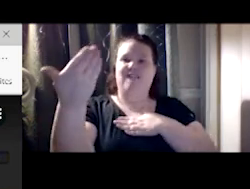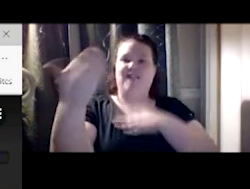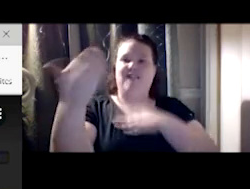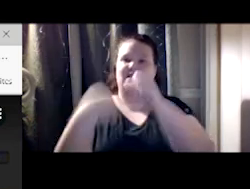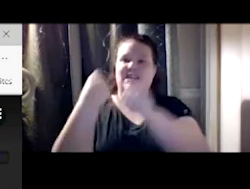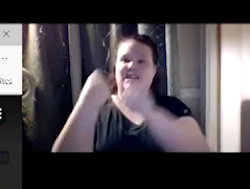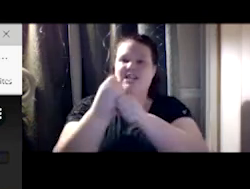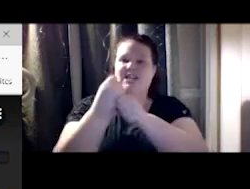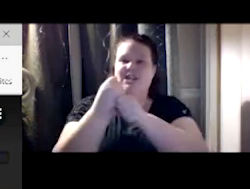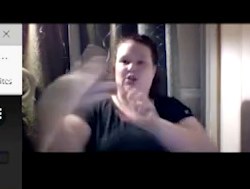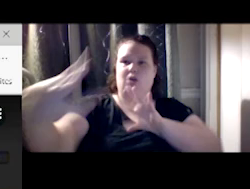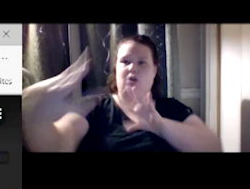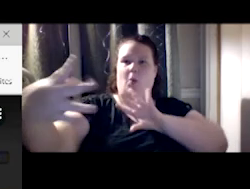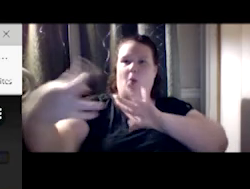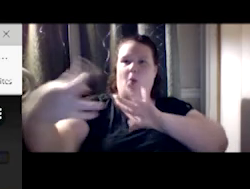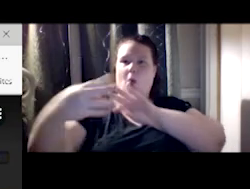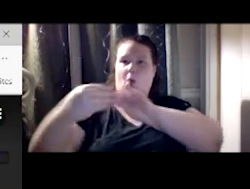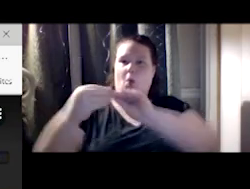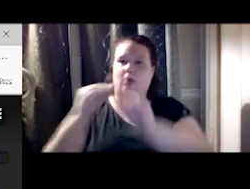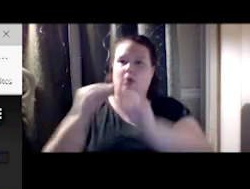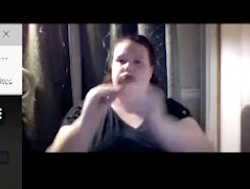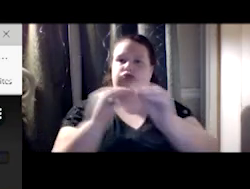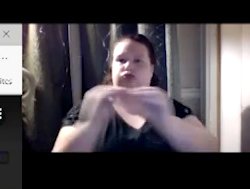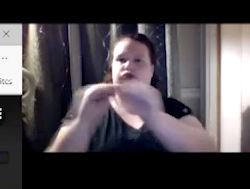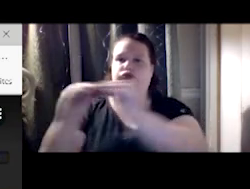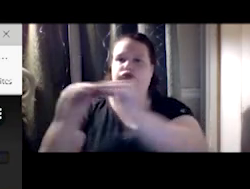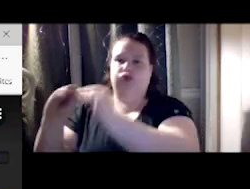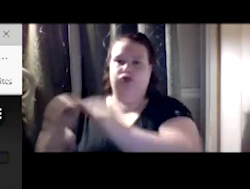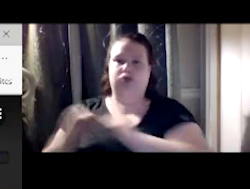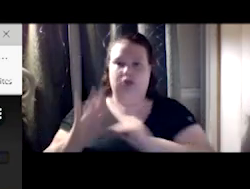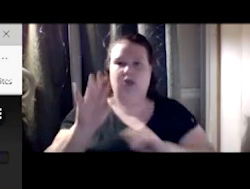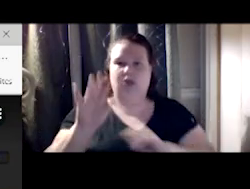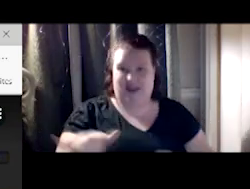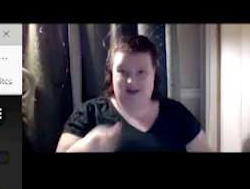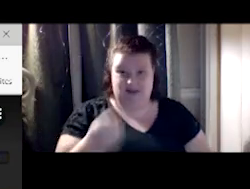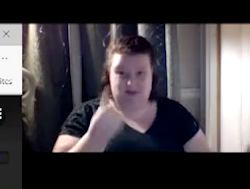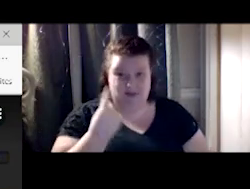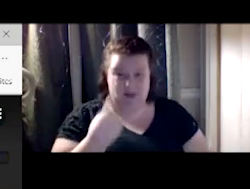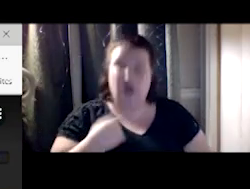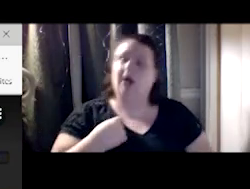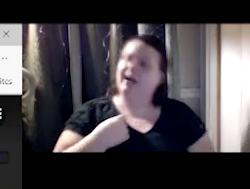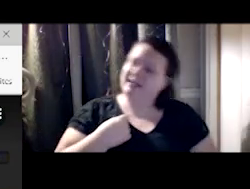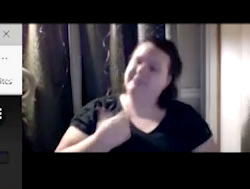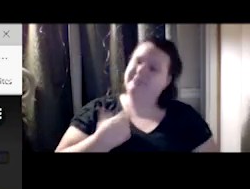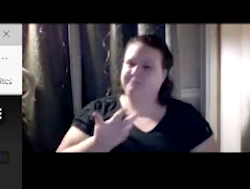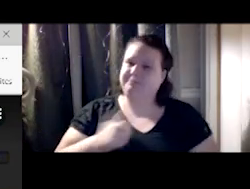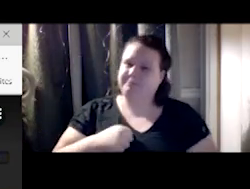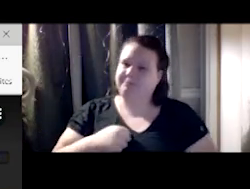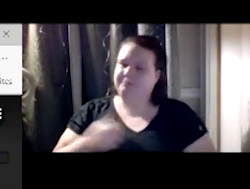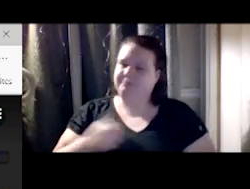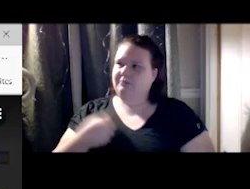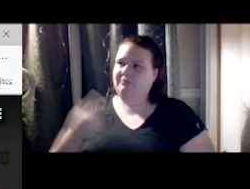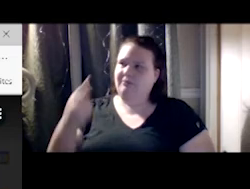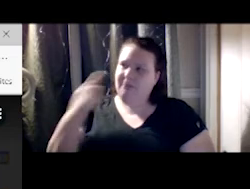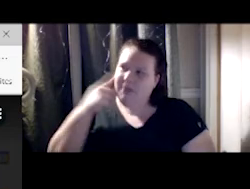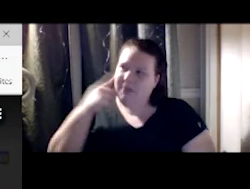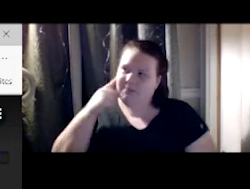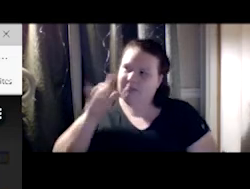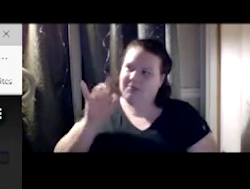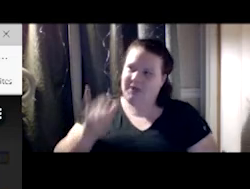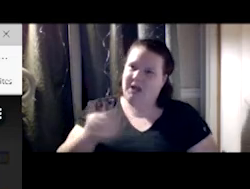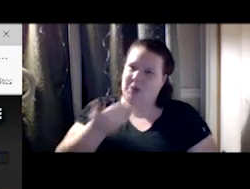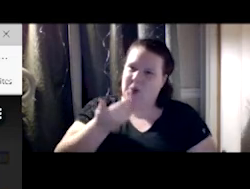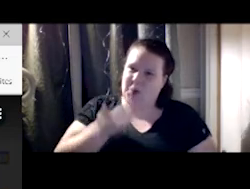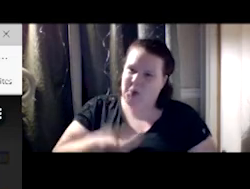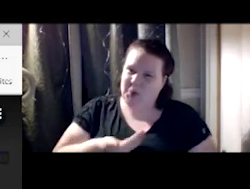sense. Just the number that they were sharing. Yeah, and that's what I said. I think that is good, and